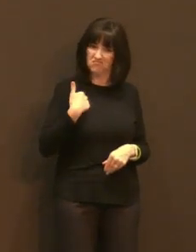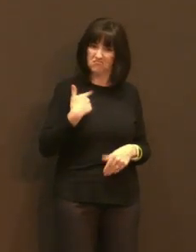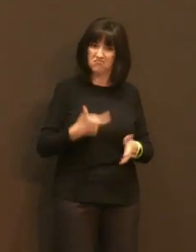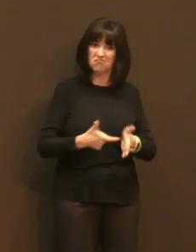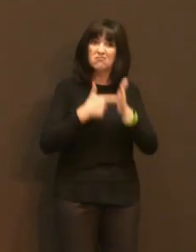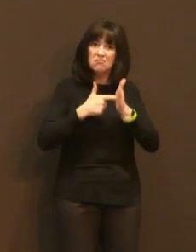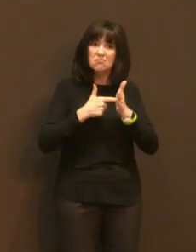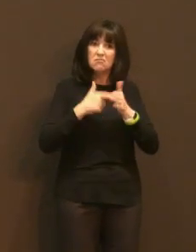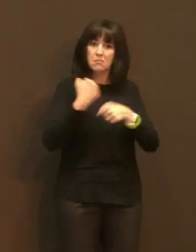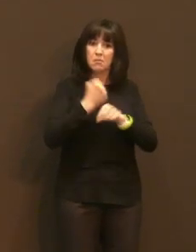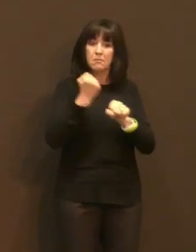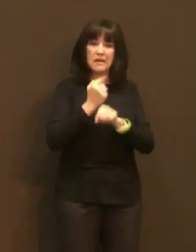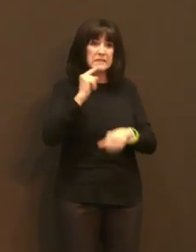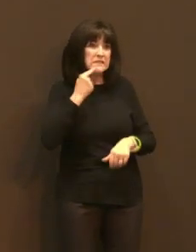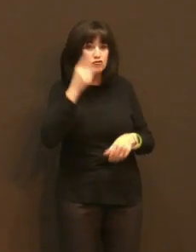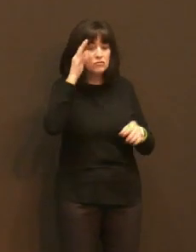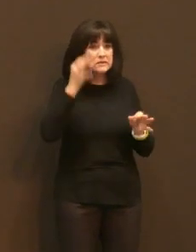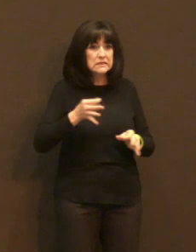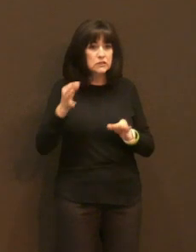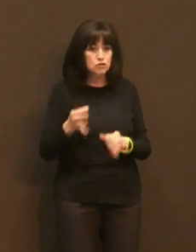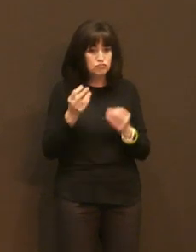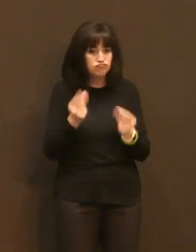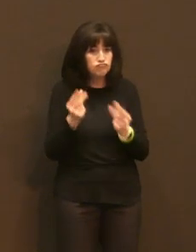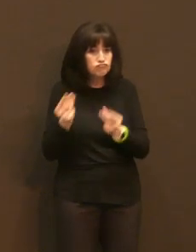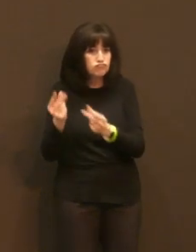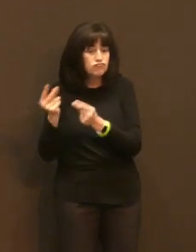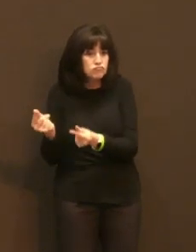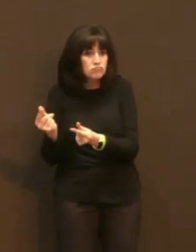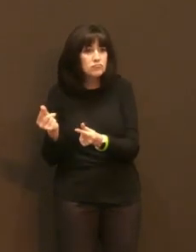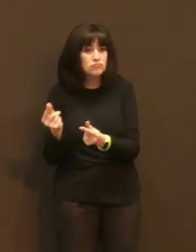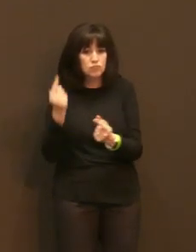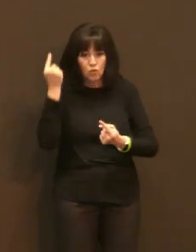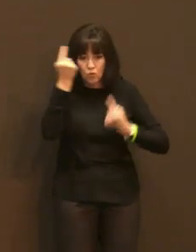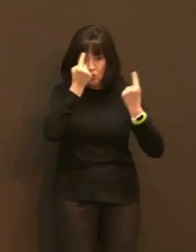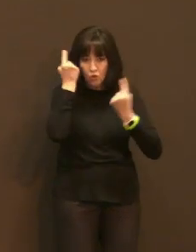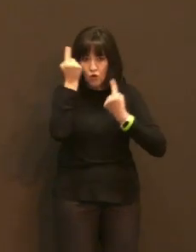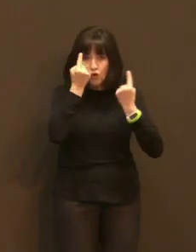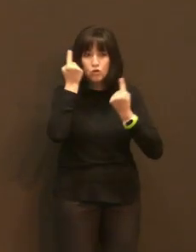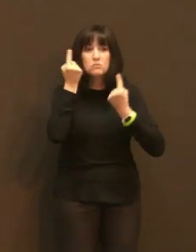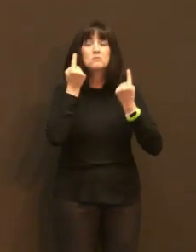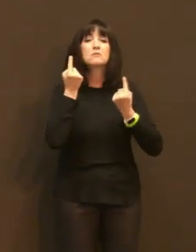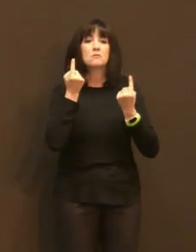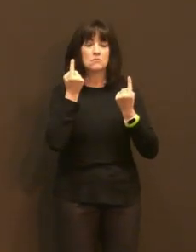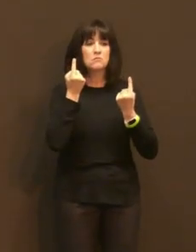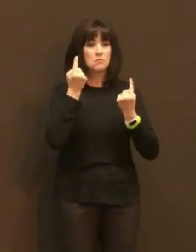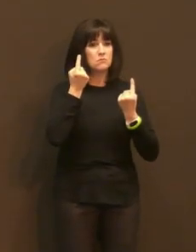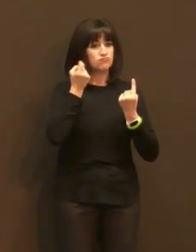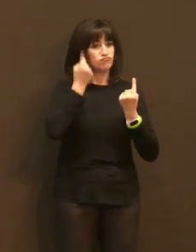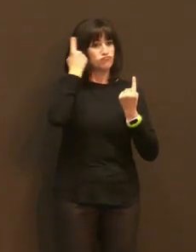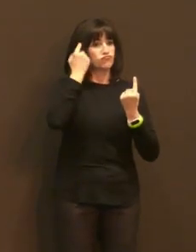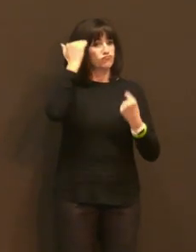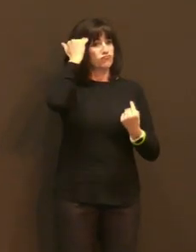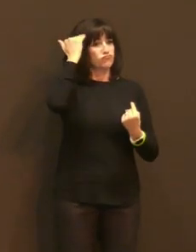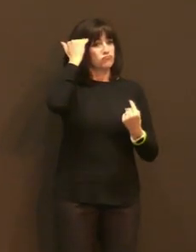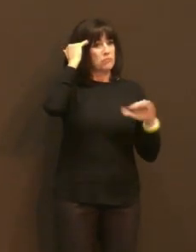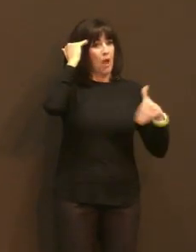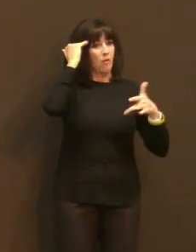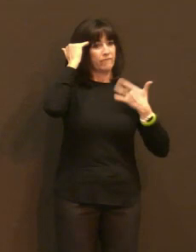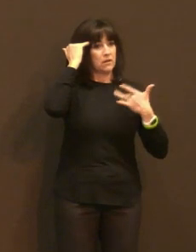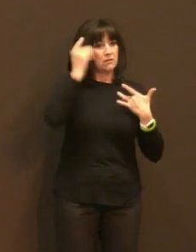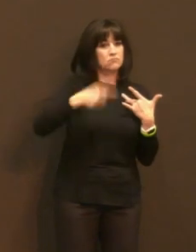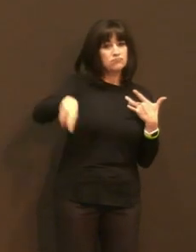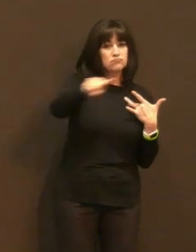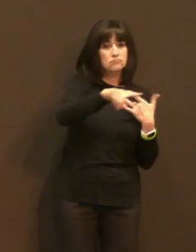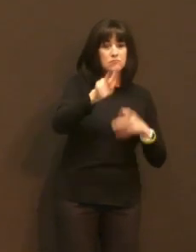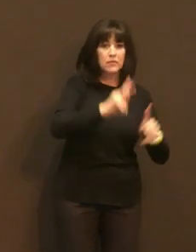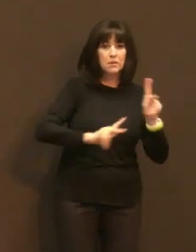a timing thing, and to do it with everybody's interest in mind, I think is with